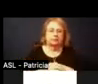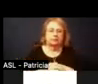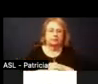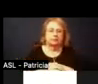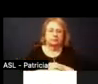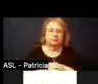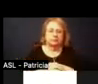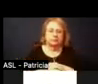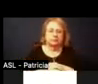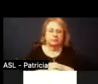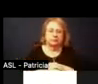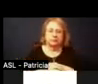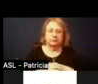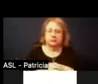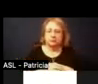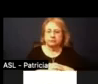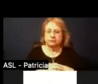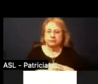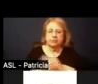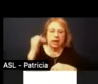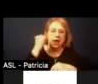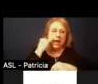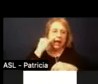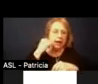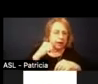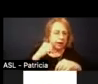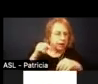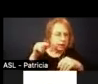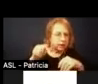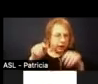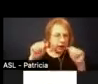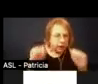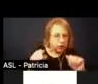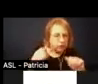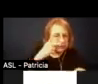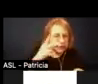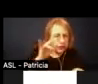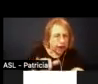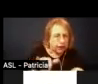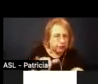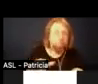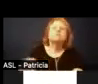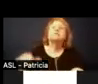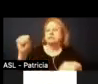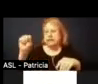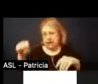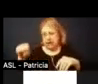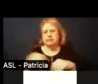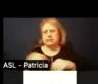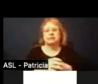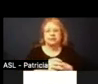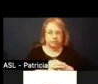and if i could just get an affirmation as it loads there can folks see that clearly yeah okay